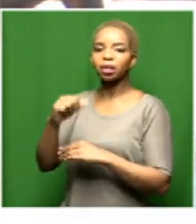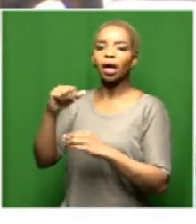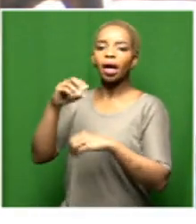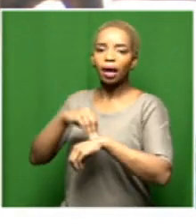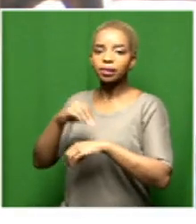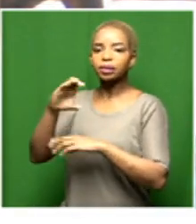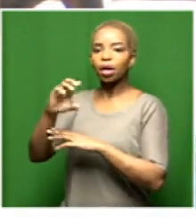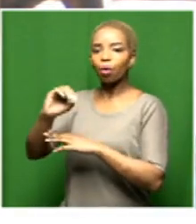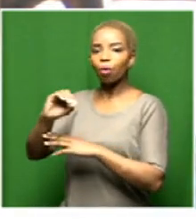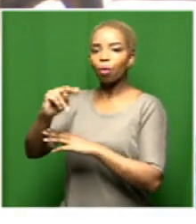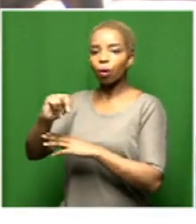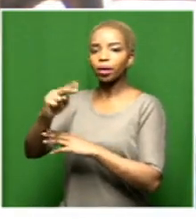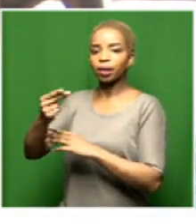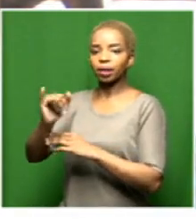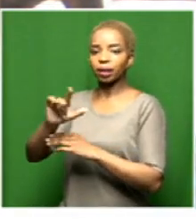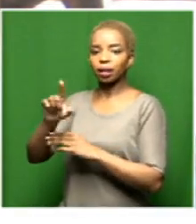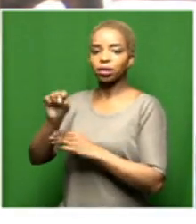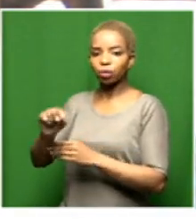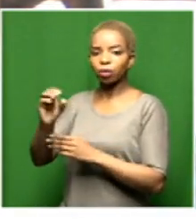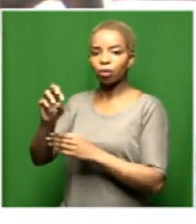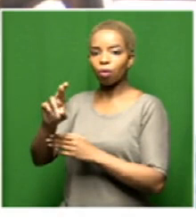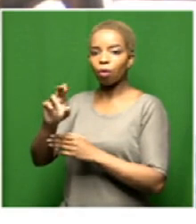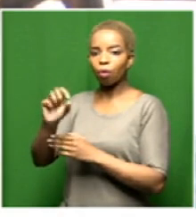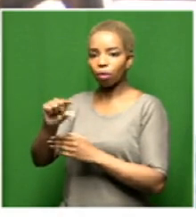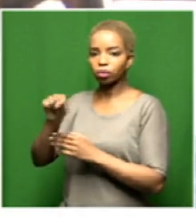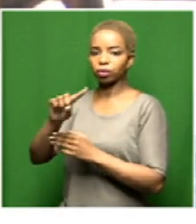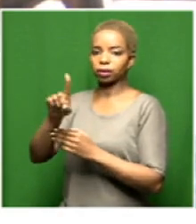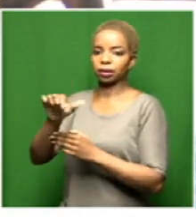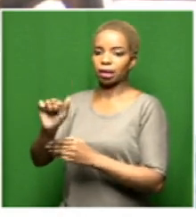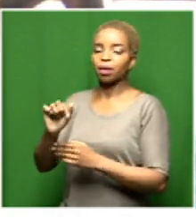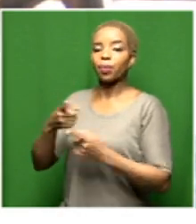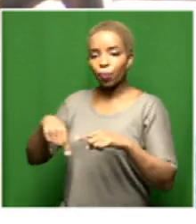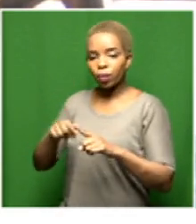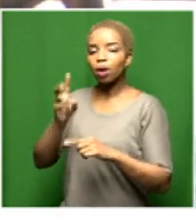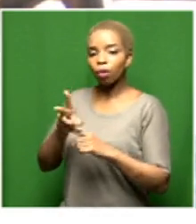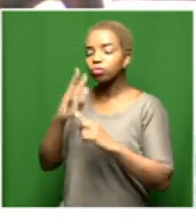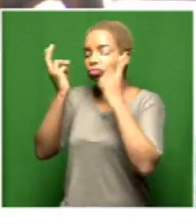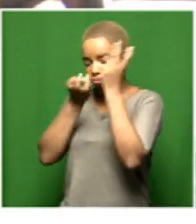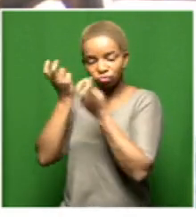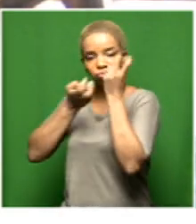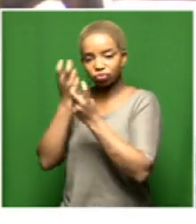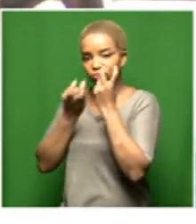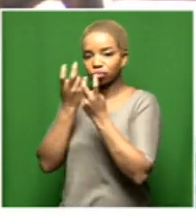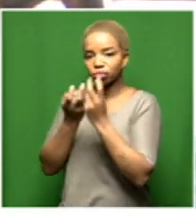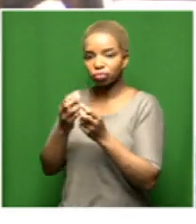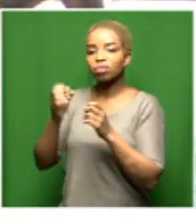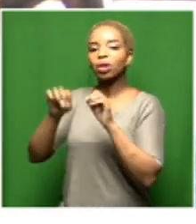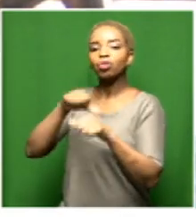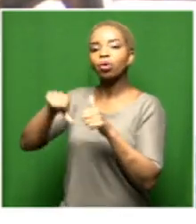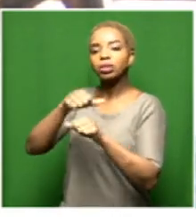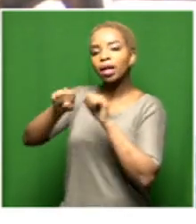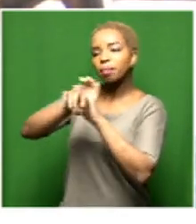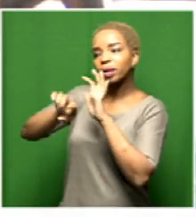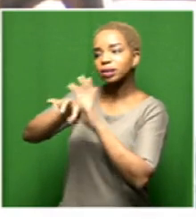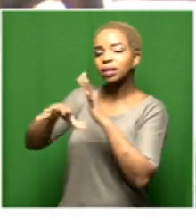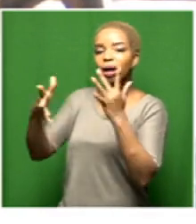sa@conil.org.za. So there's all these ways that people can get to us. And we're also searching the net and searching social media and pulling stuff off and